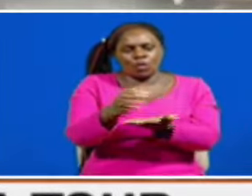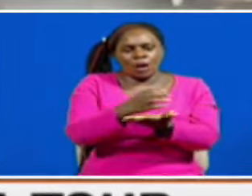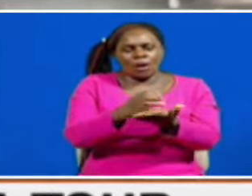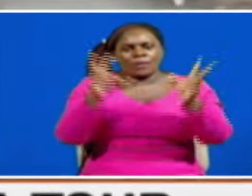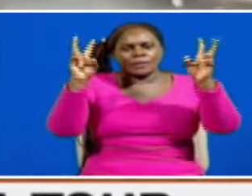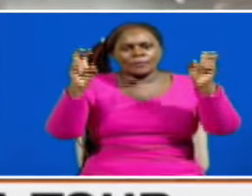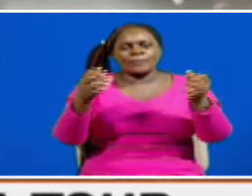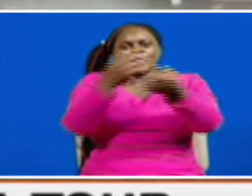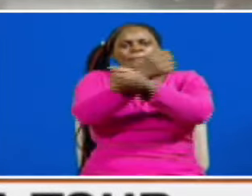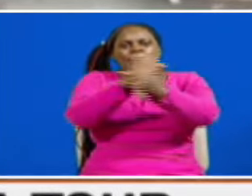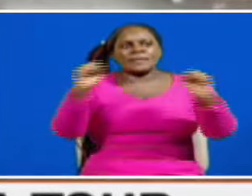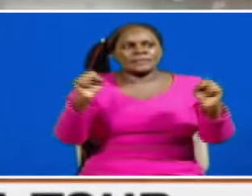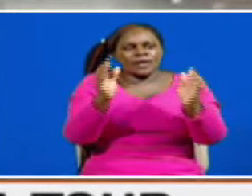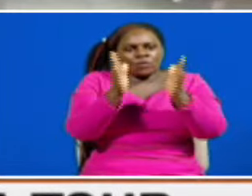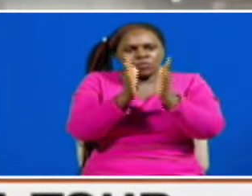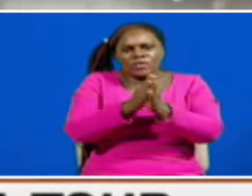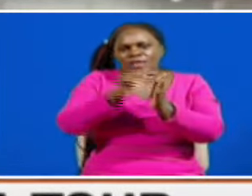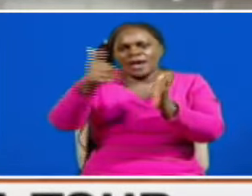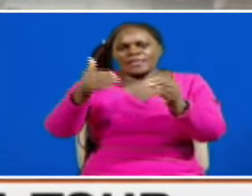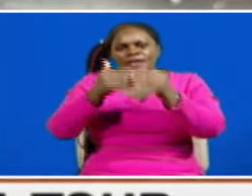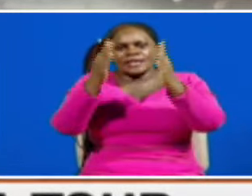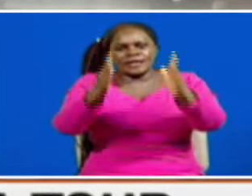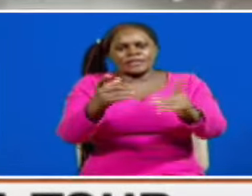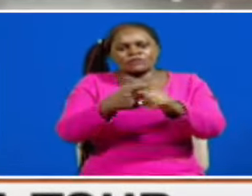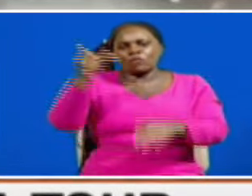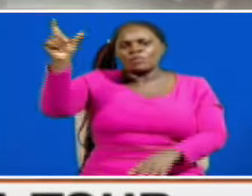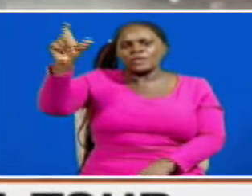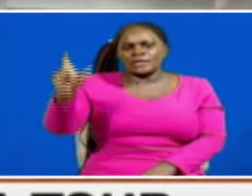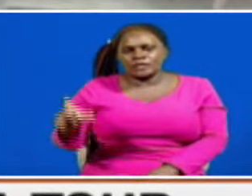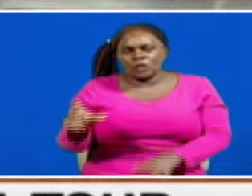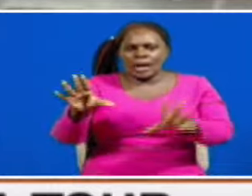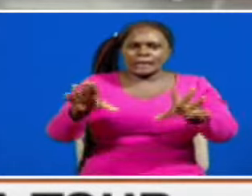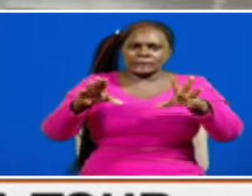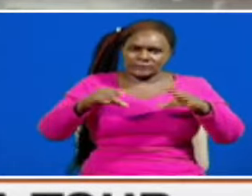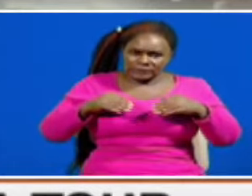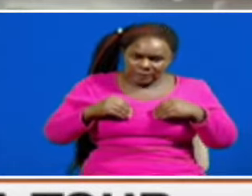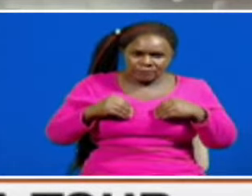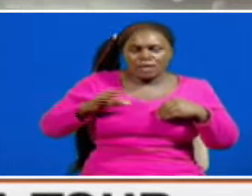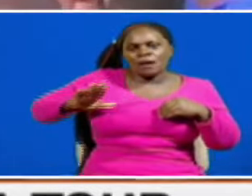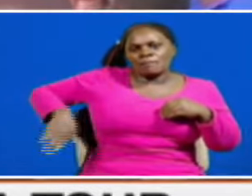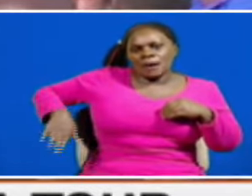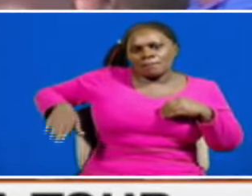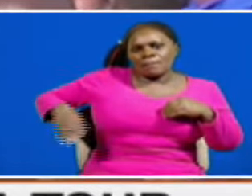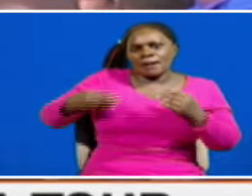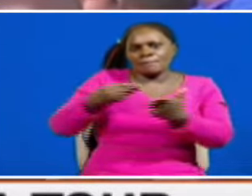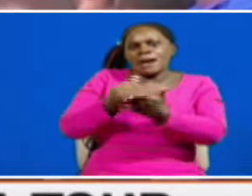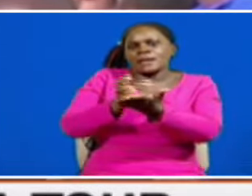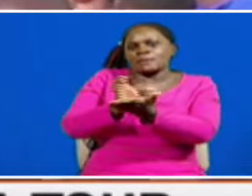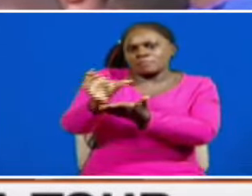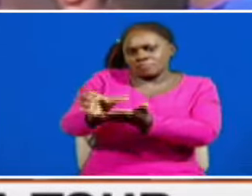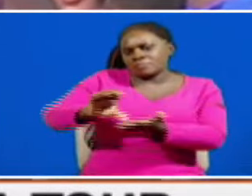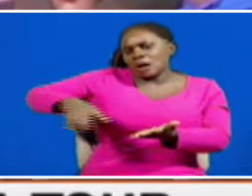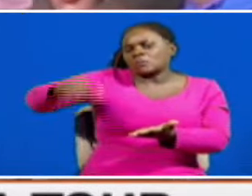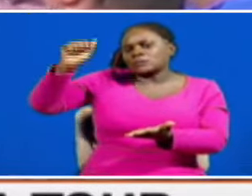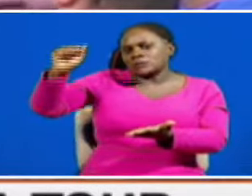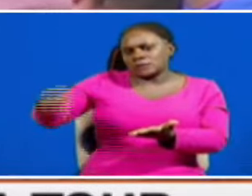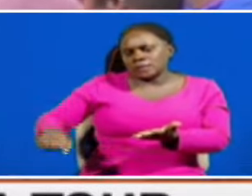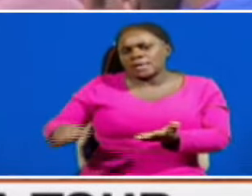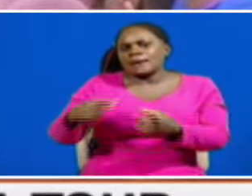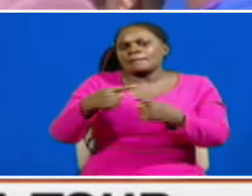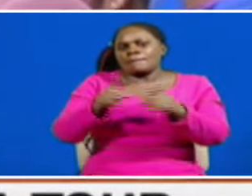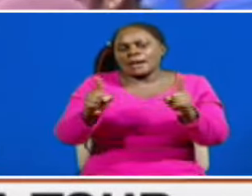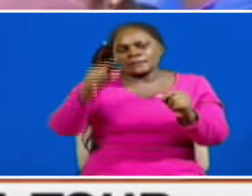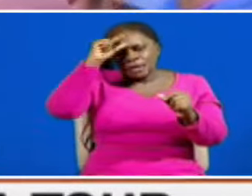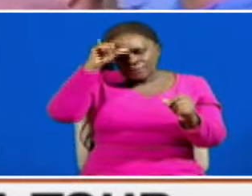The president, who was accompanied by other leaders from the region, admitted there was a delay in disbursement of funds to county governments, saying that